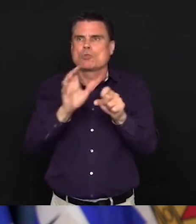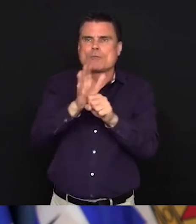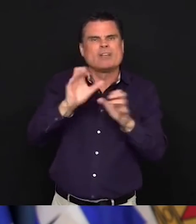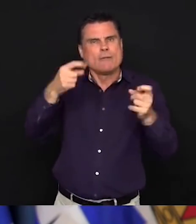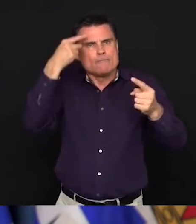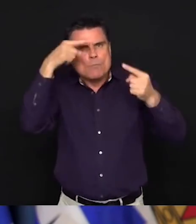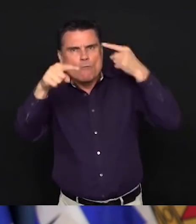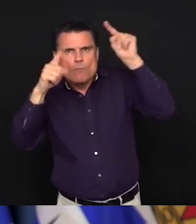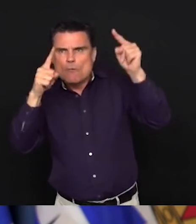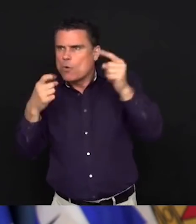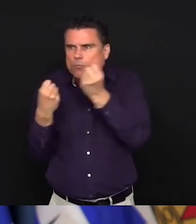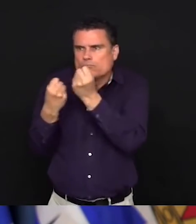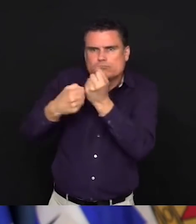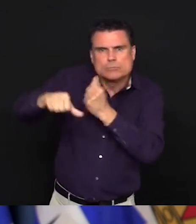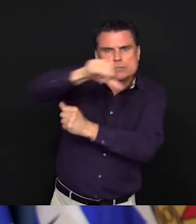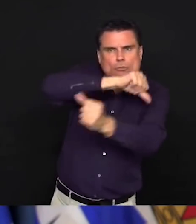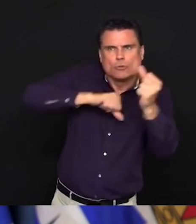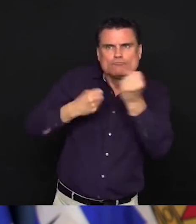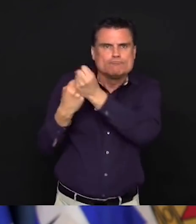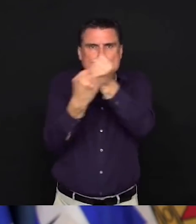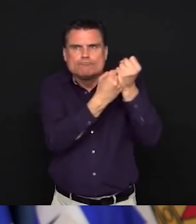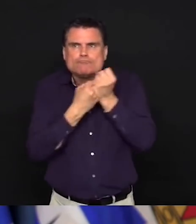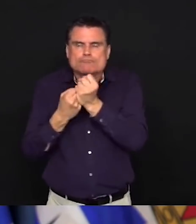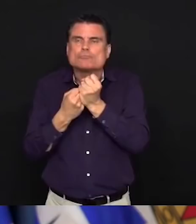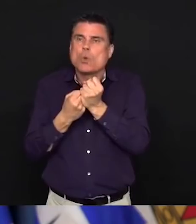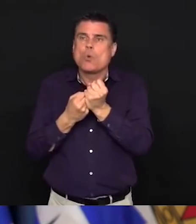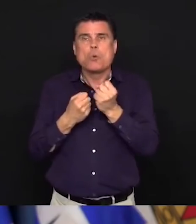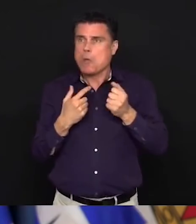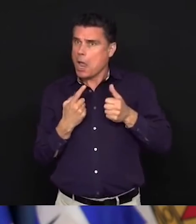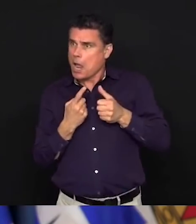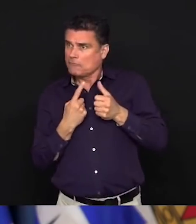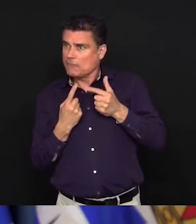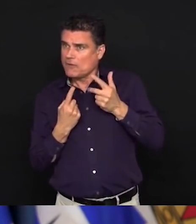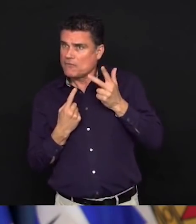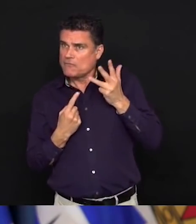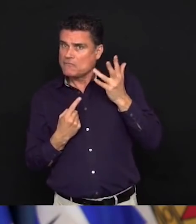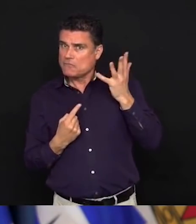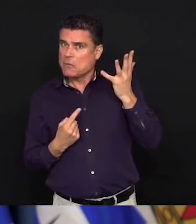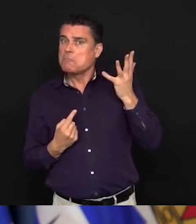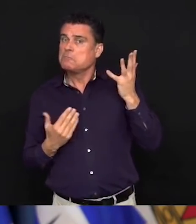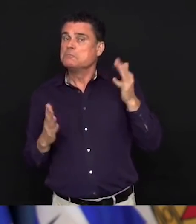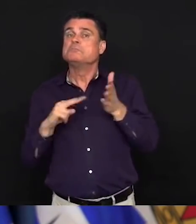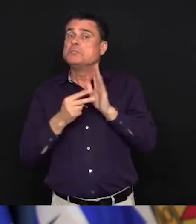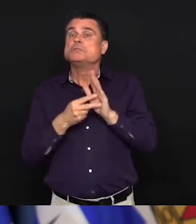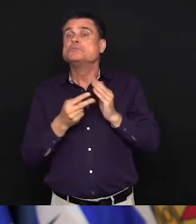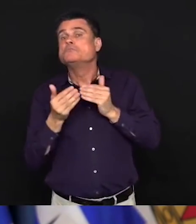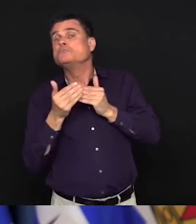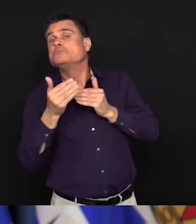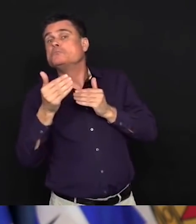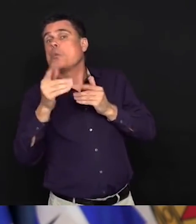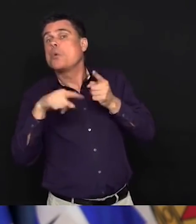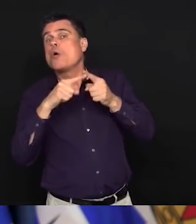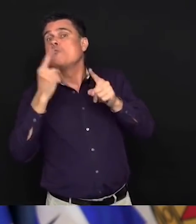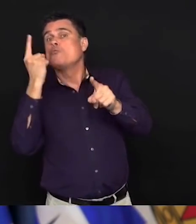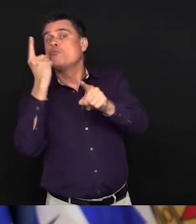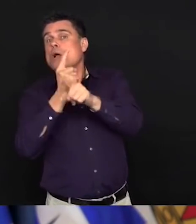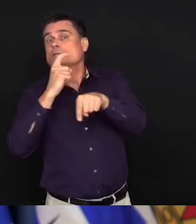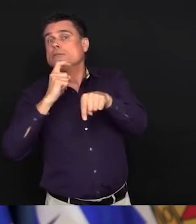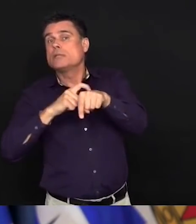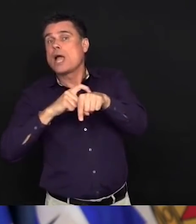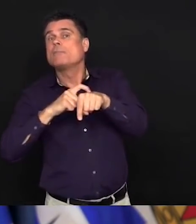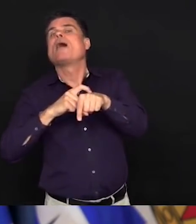right. Later today, I'll be meeting again with my Economic Recovery Task Force. I've been reaching out to businesses, to labor leaders,